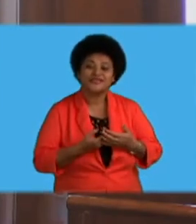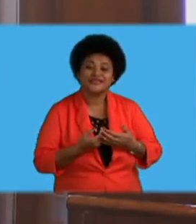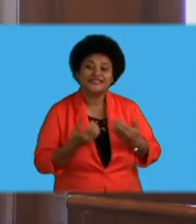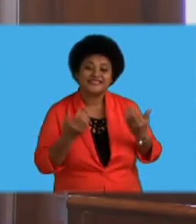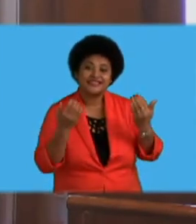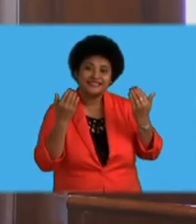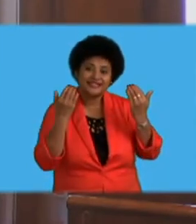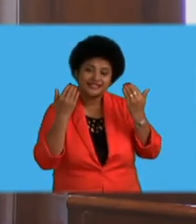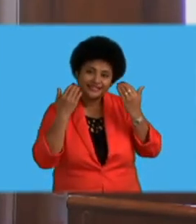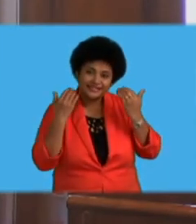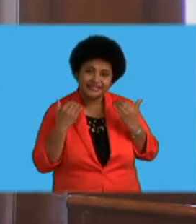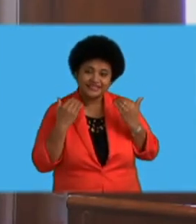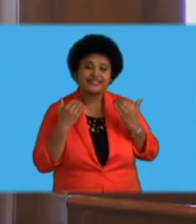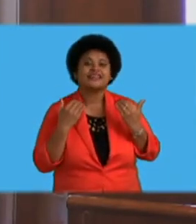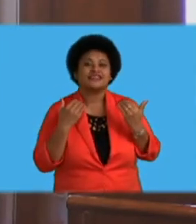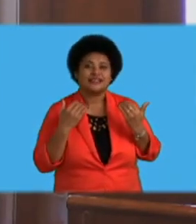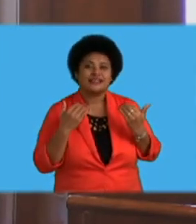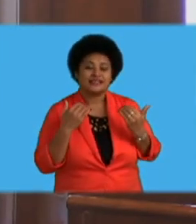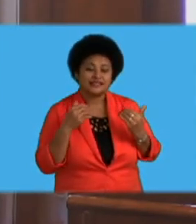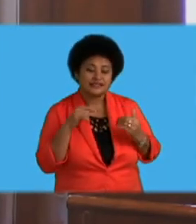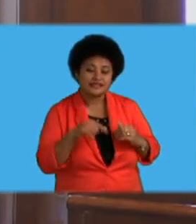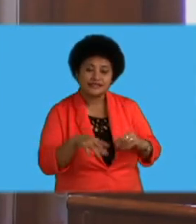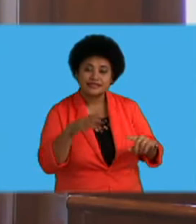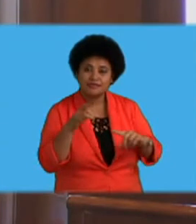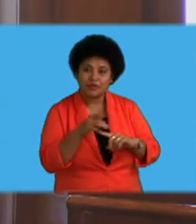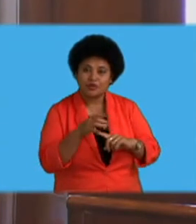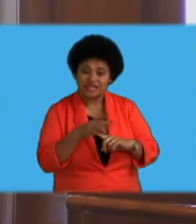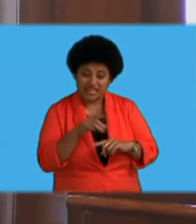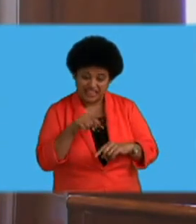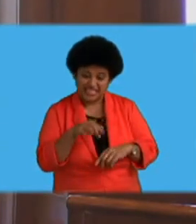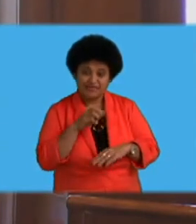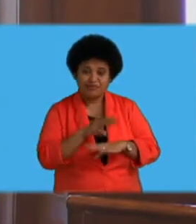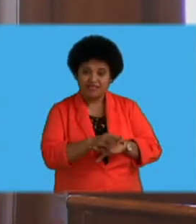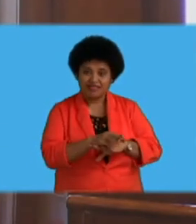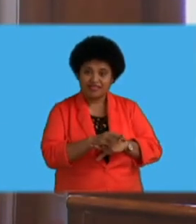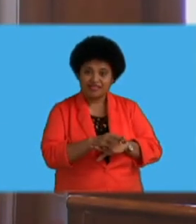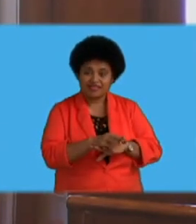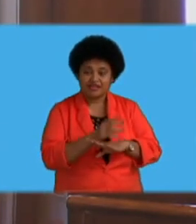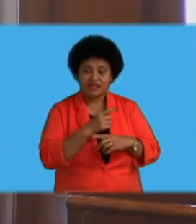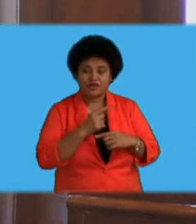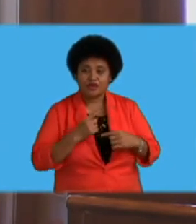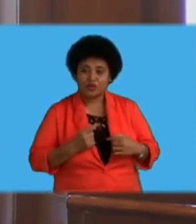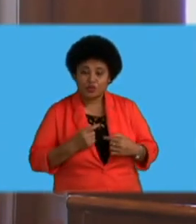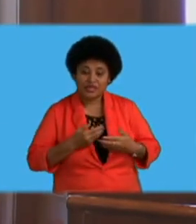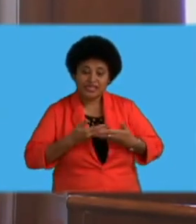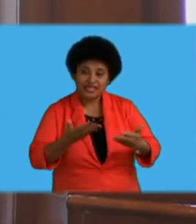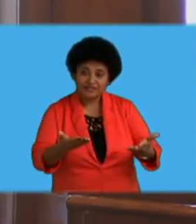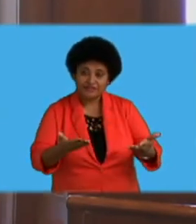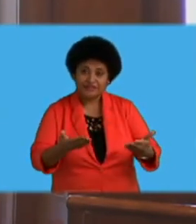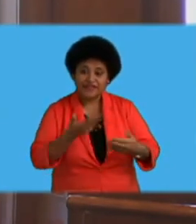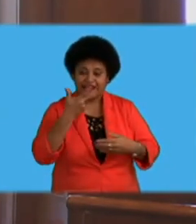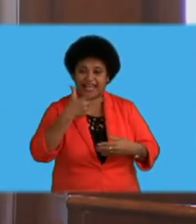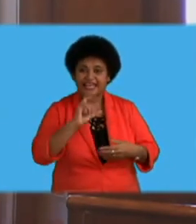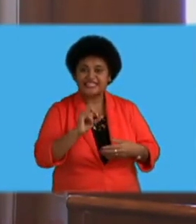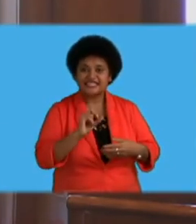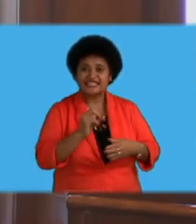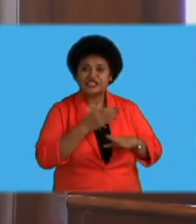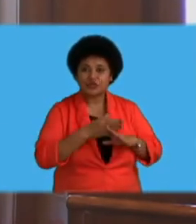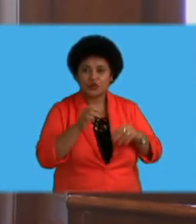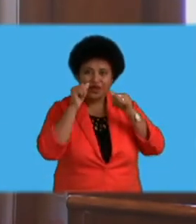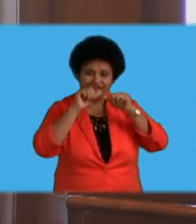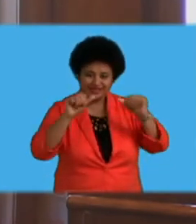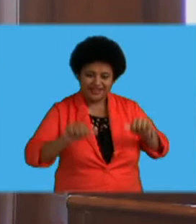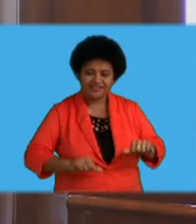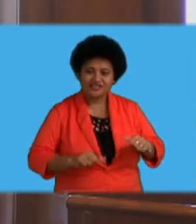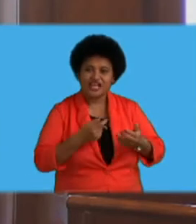alone, and this is quite an important aspect, this month alone saw the issuance of 80 renewed agricultural